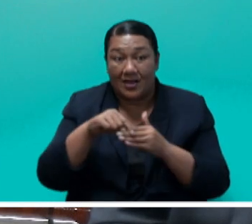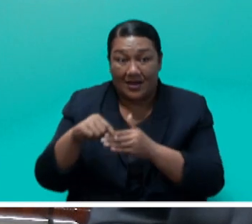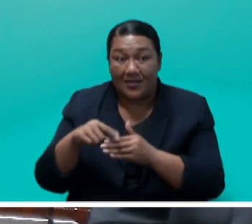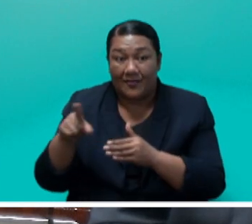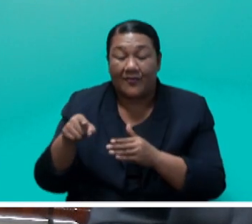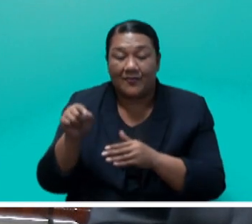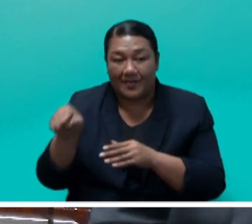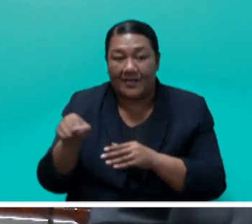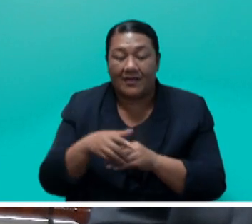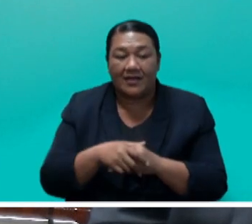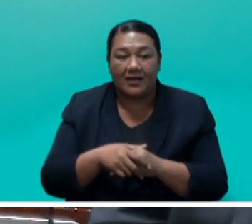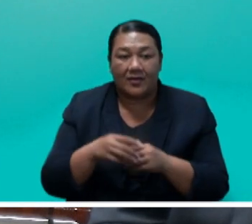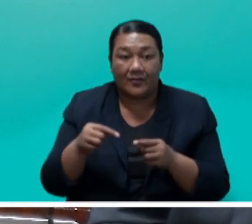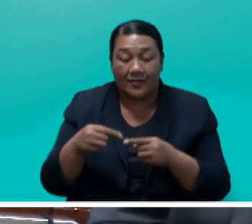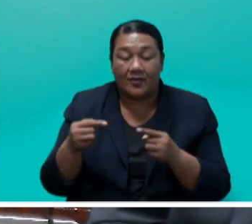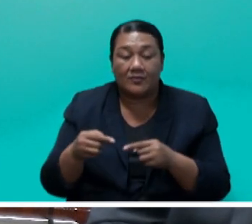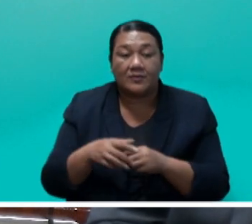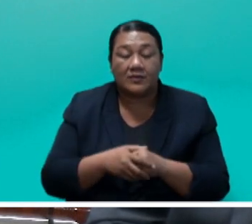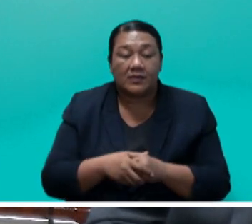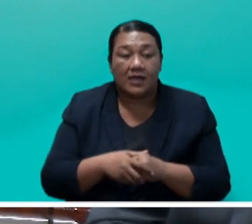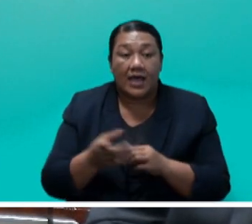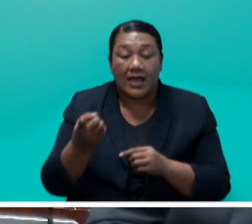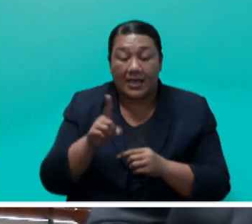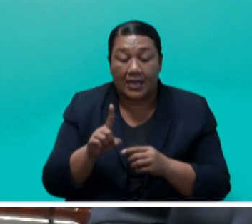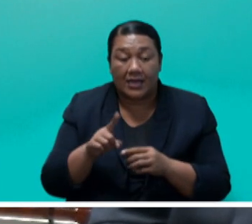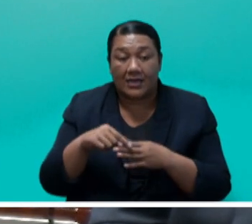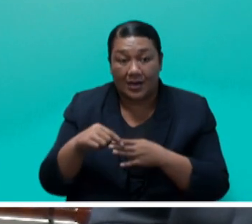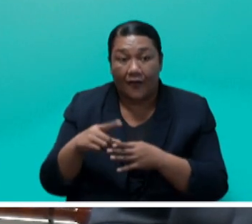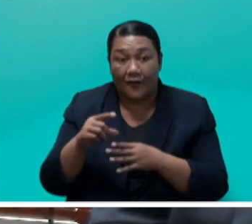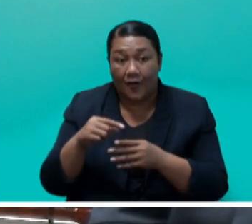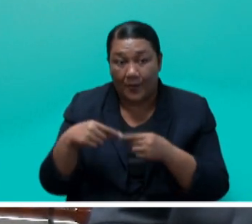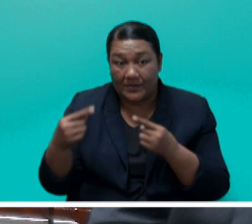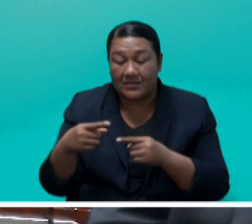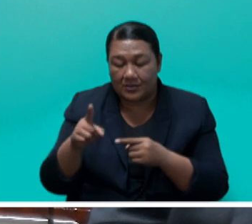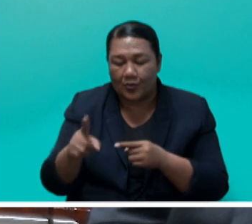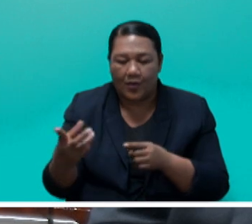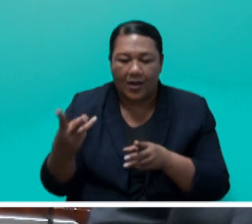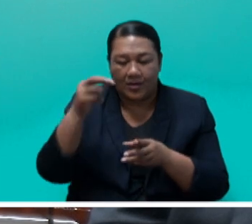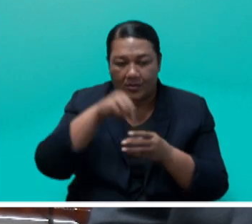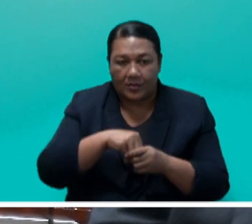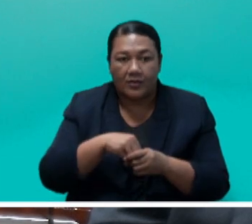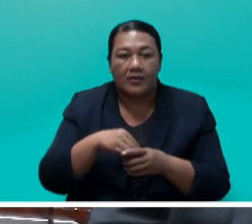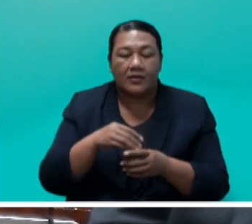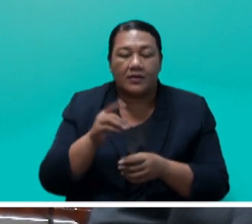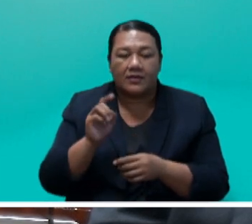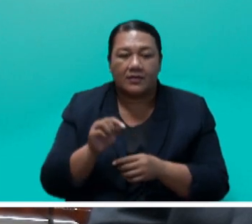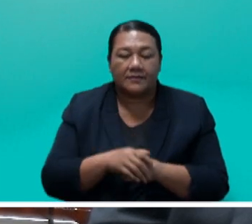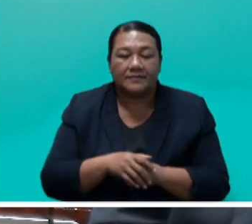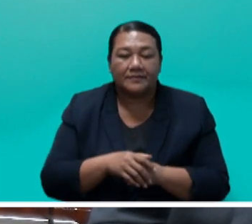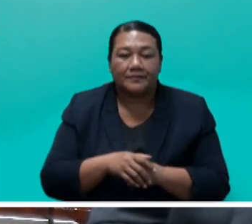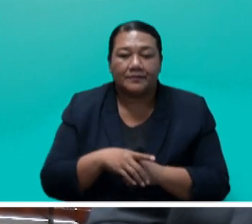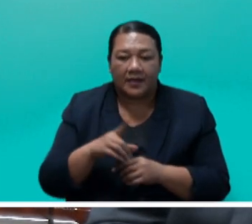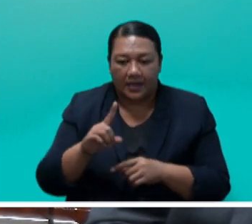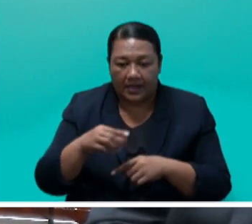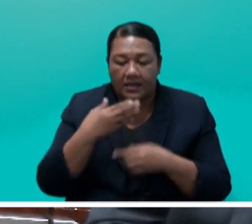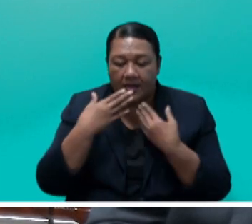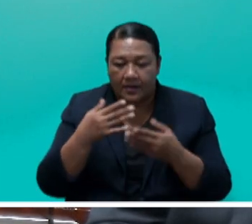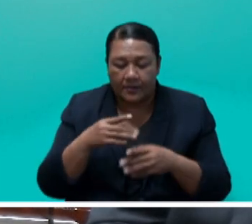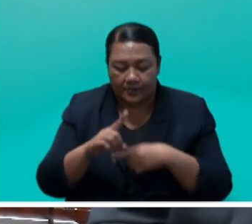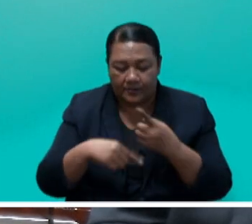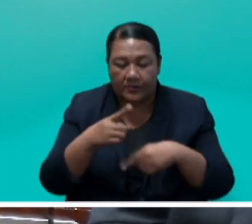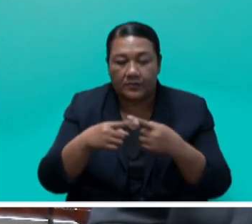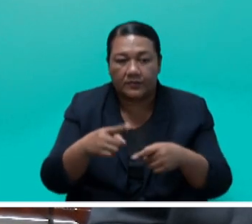consistently provided valuable insights and best practices from our regional experiences. Our Honorable Prime